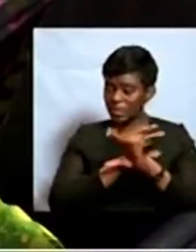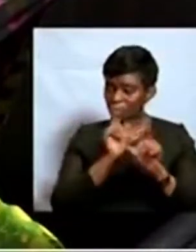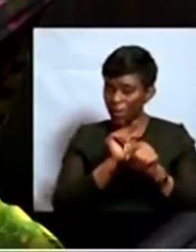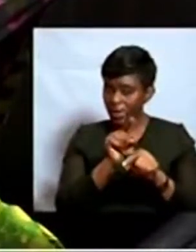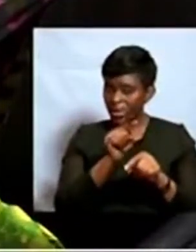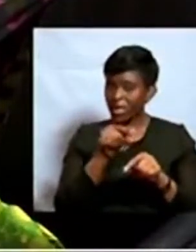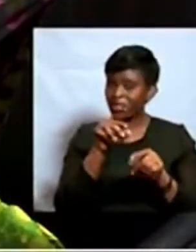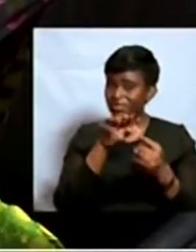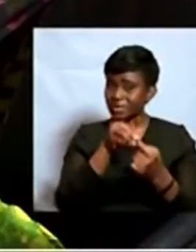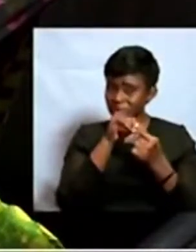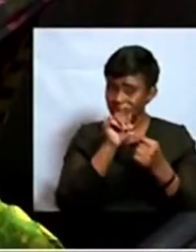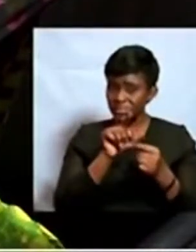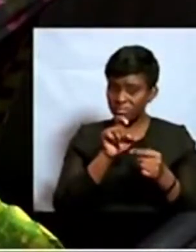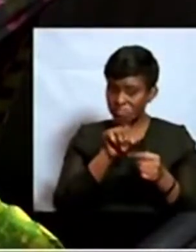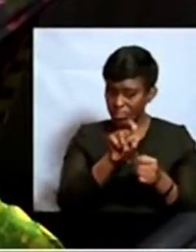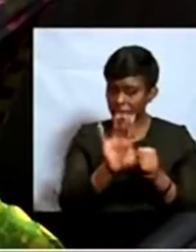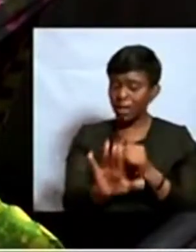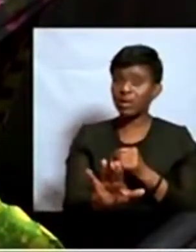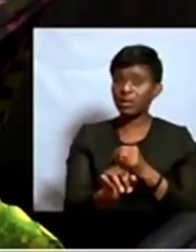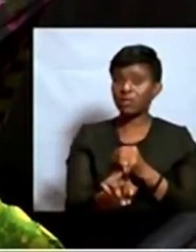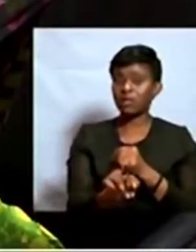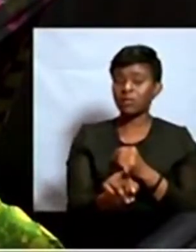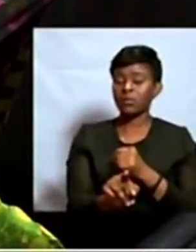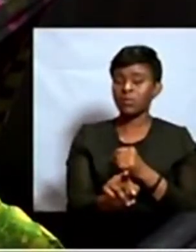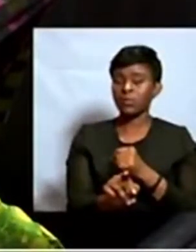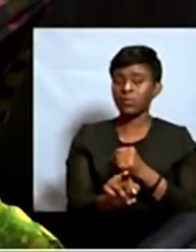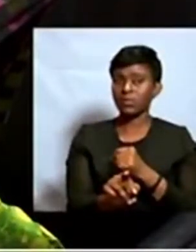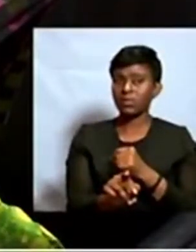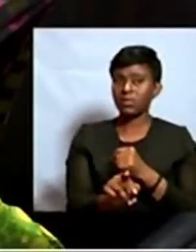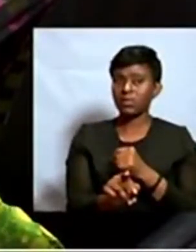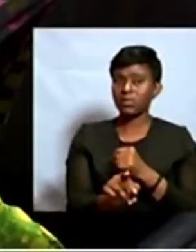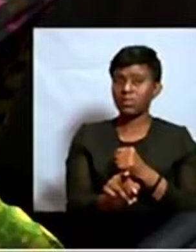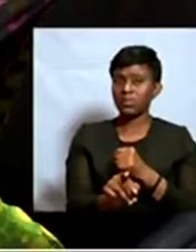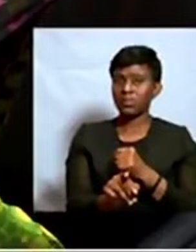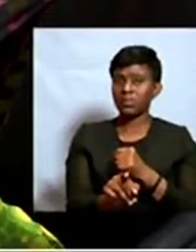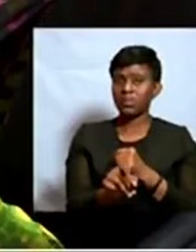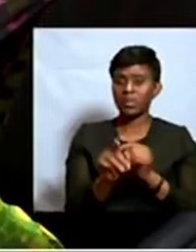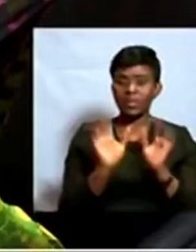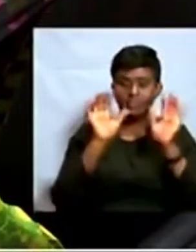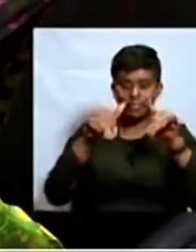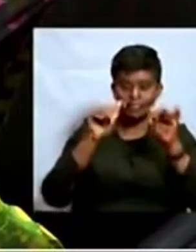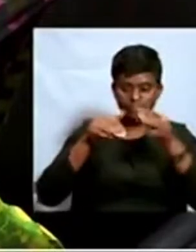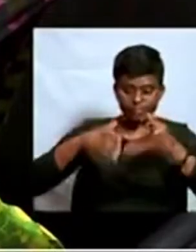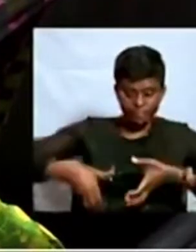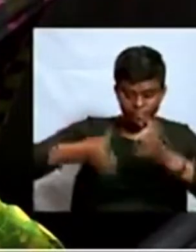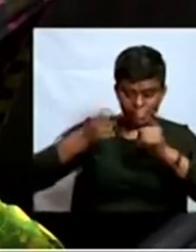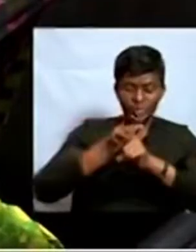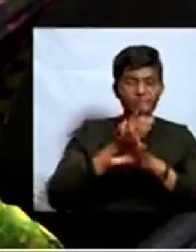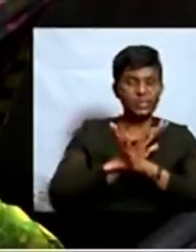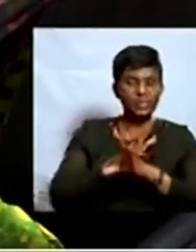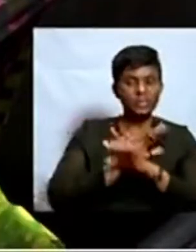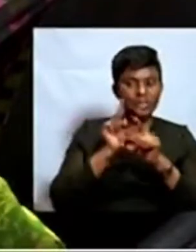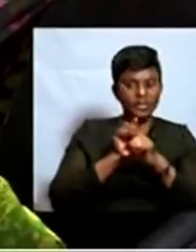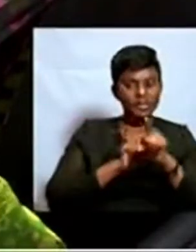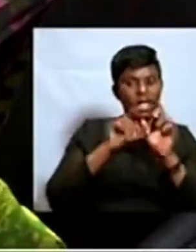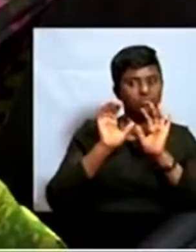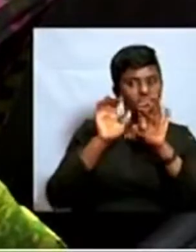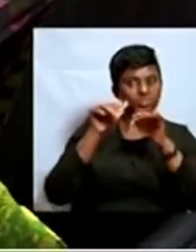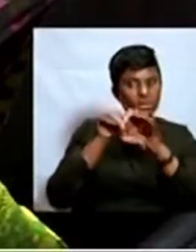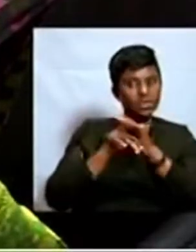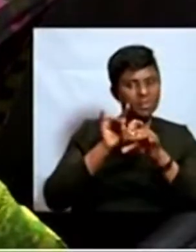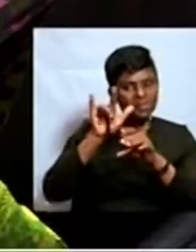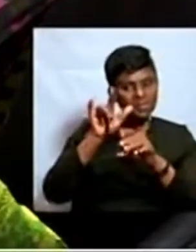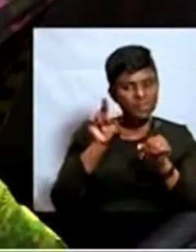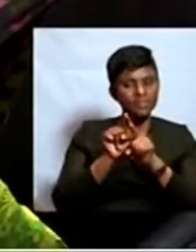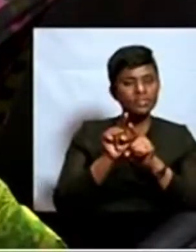this particular insect is, that the passengers carry from Zambia onto the plane.